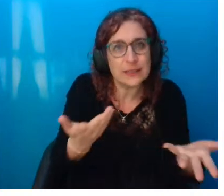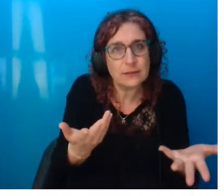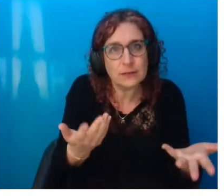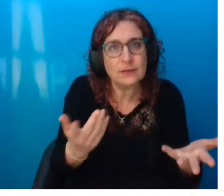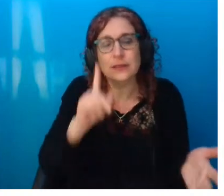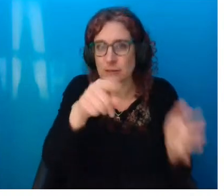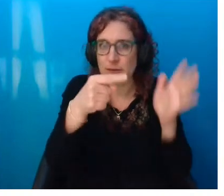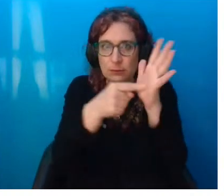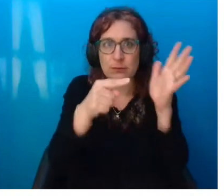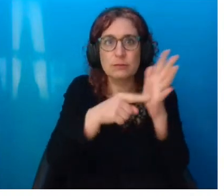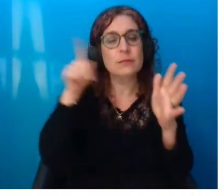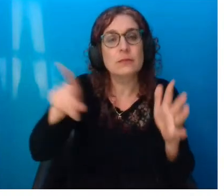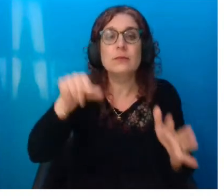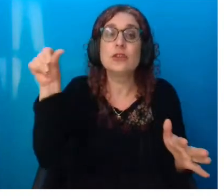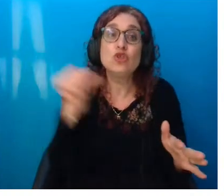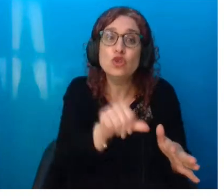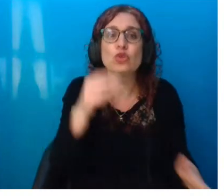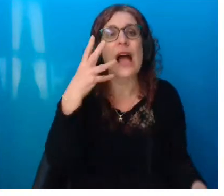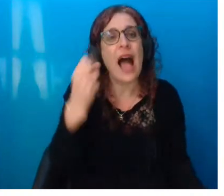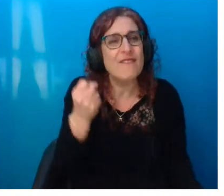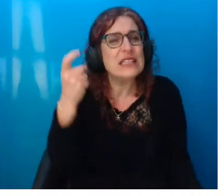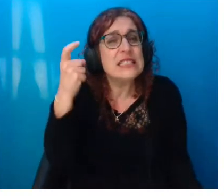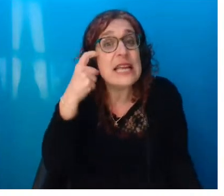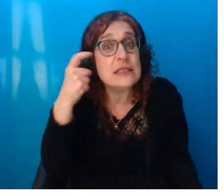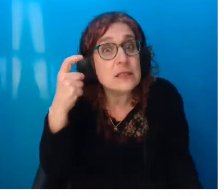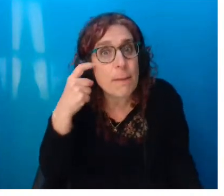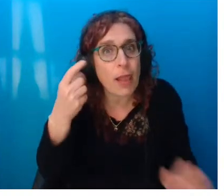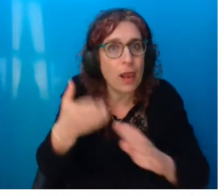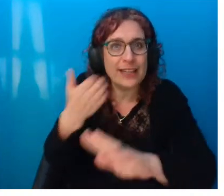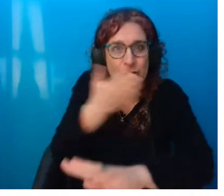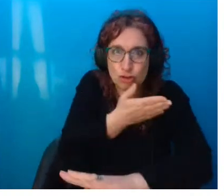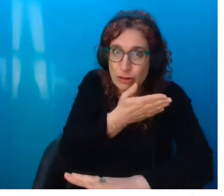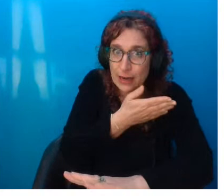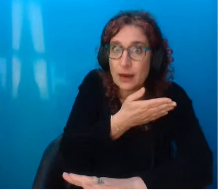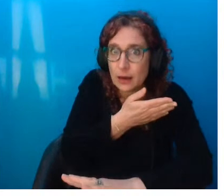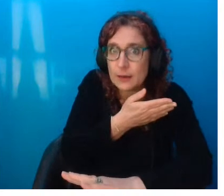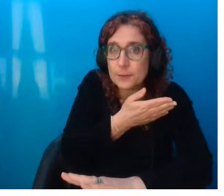preceded by a sensible history, which can be very useful.